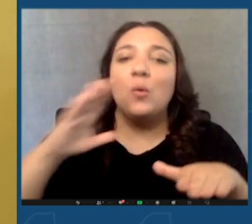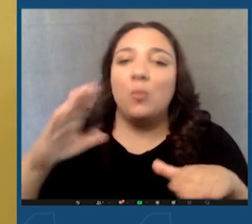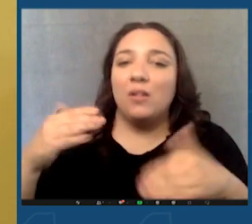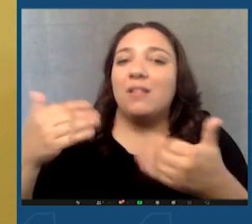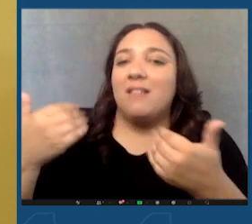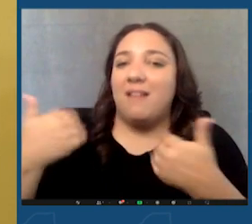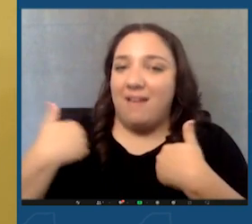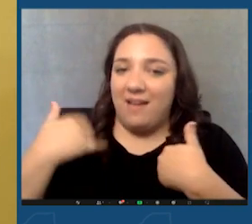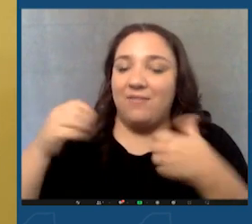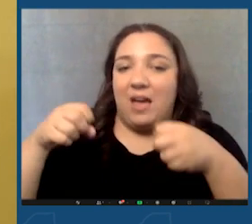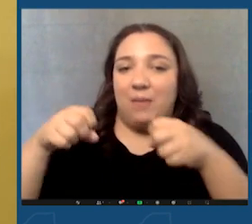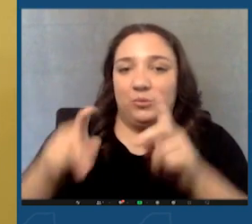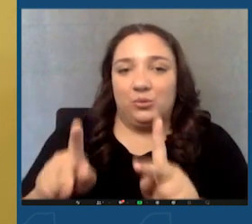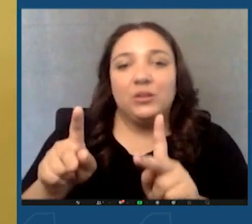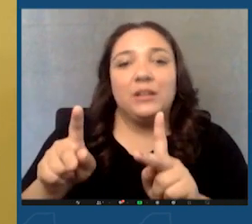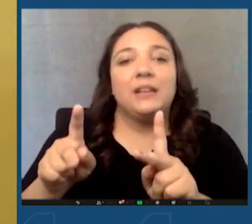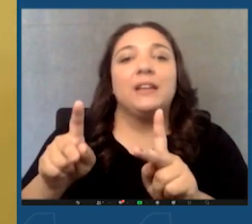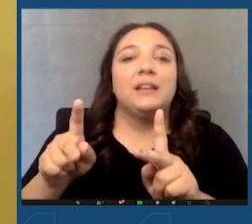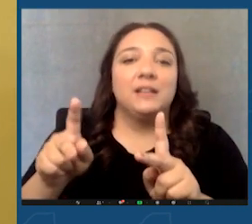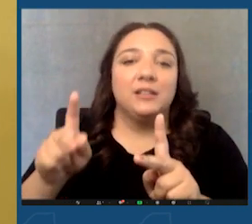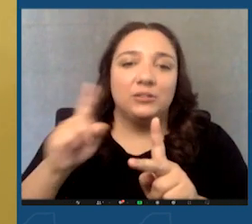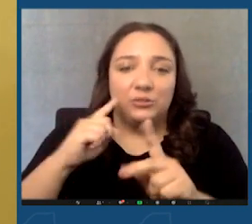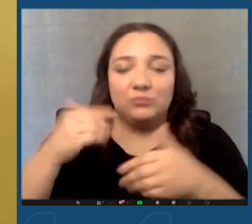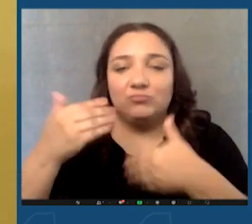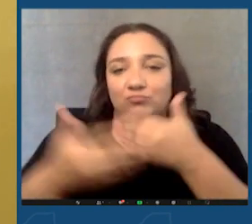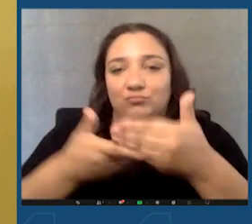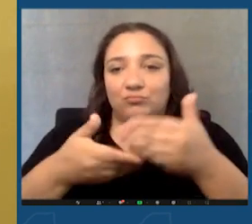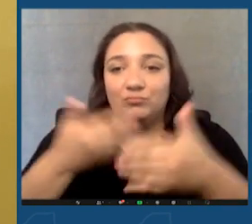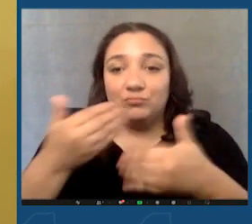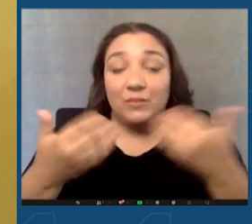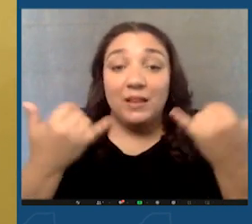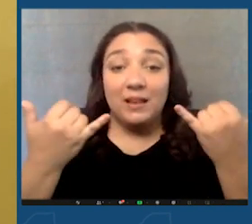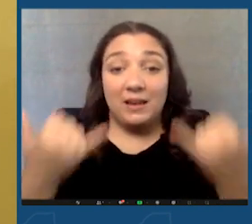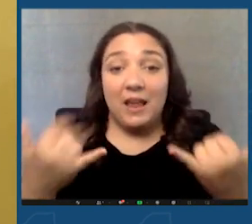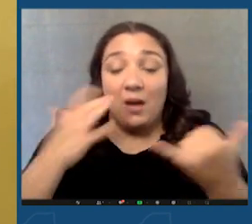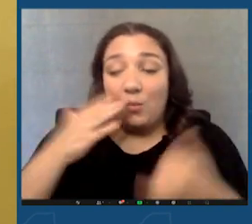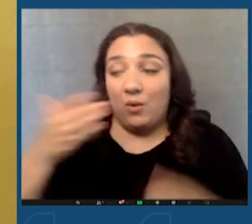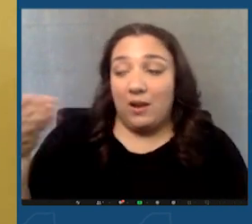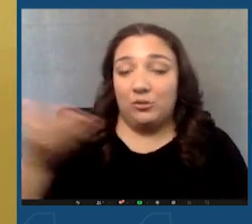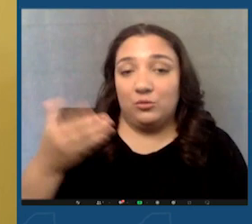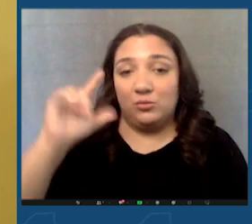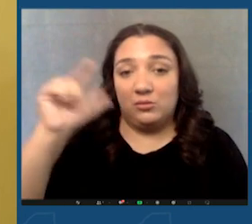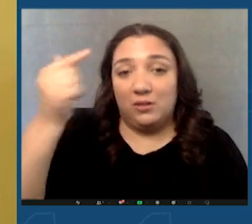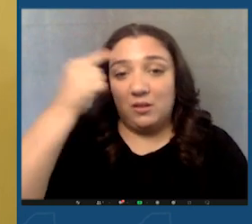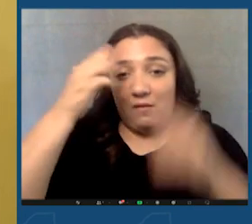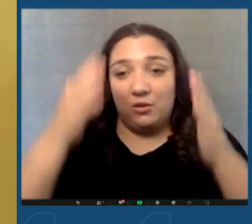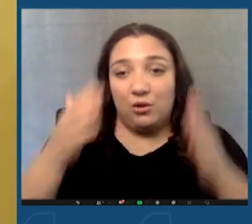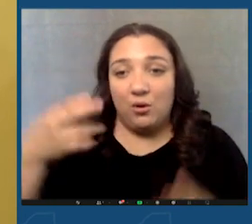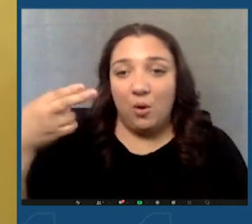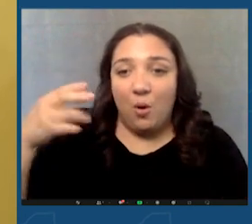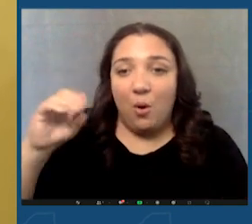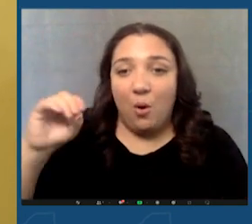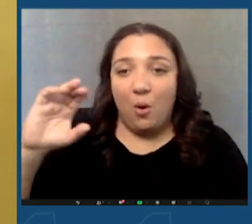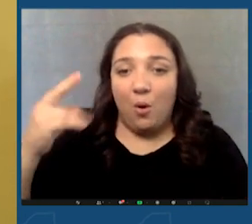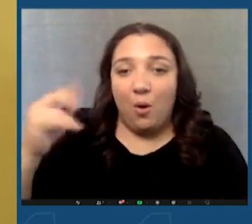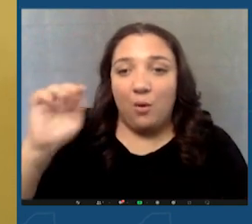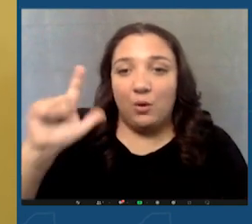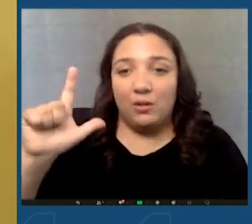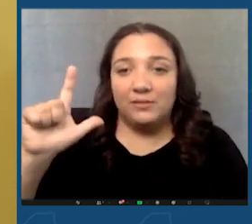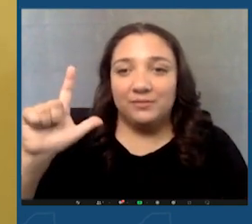path of lifelong learning. And at this time, I would like to introduce Governor Hochul. Thank you. Thank you.